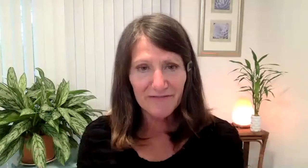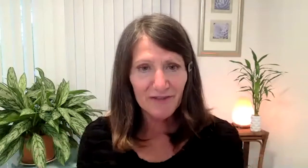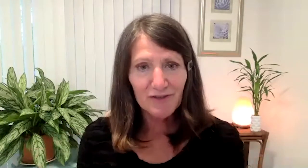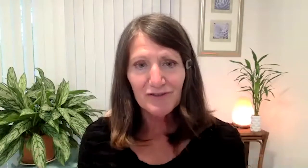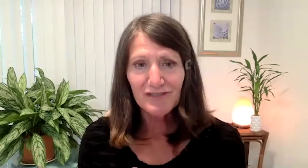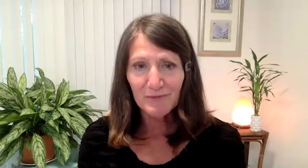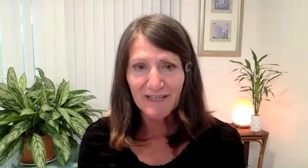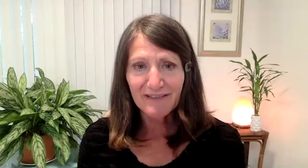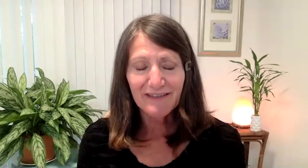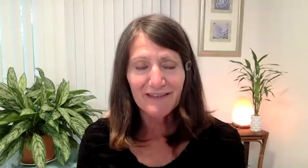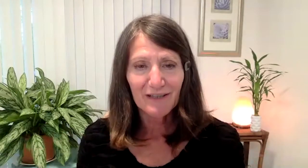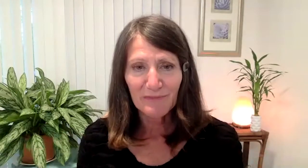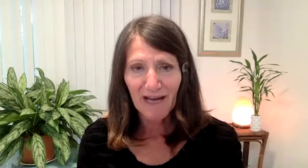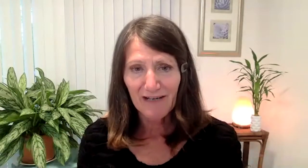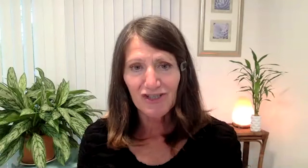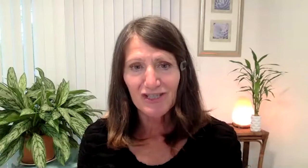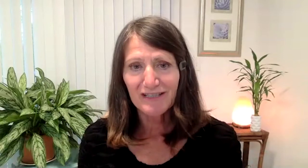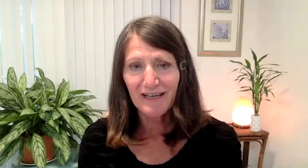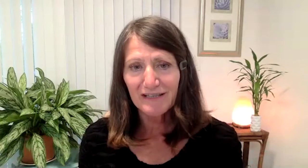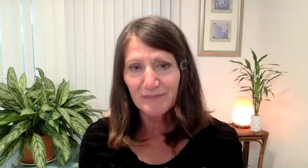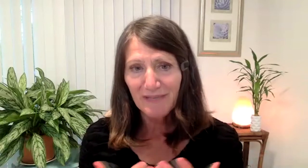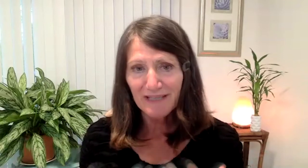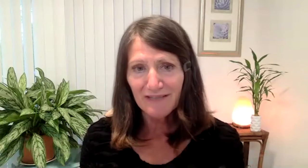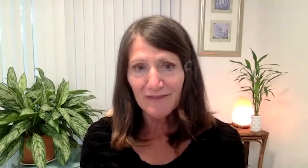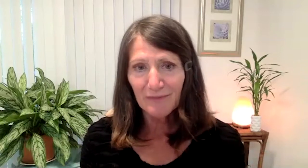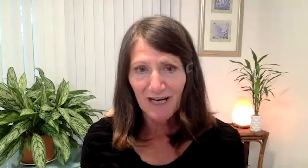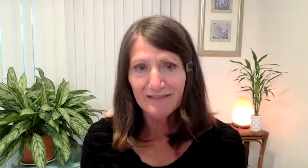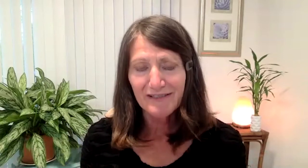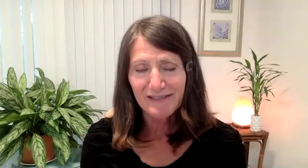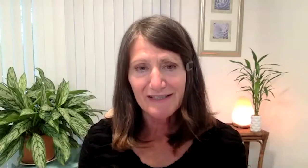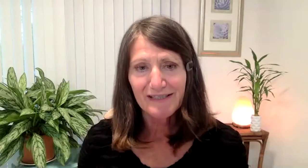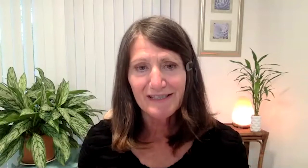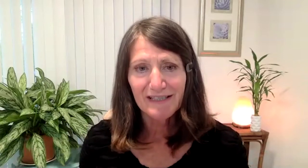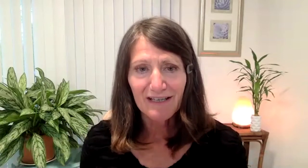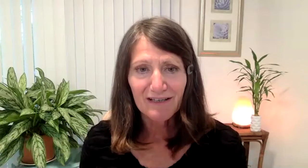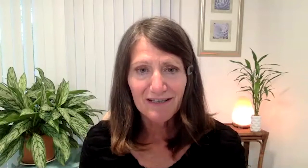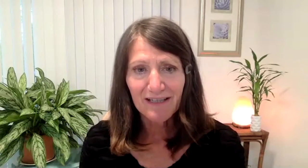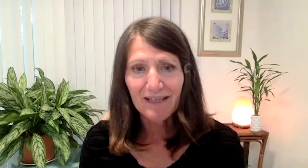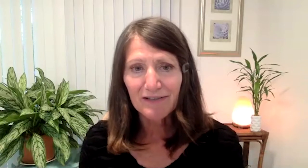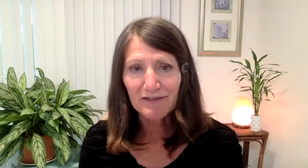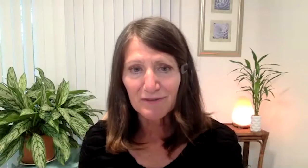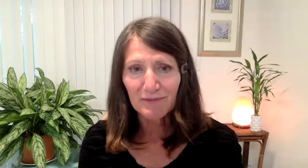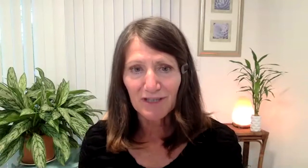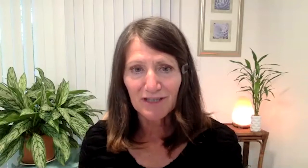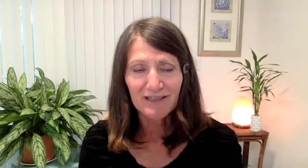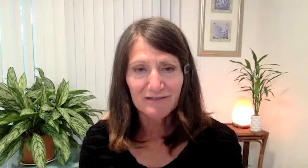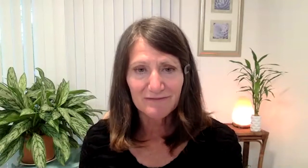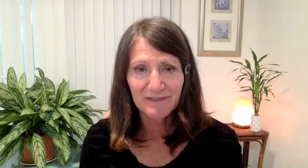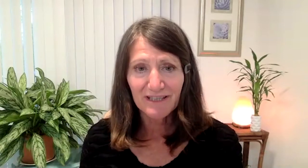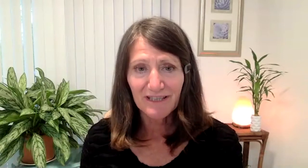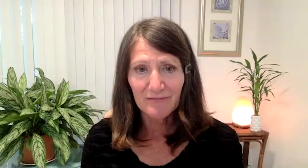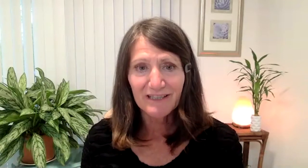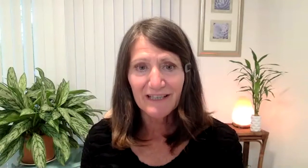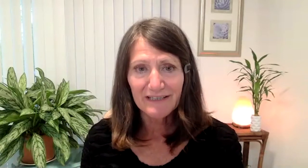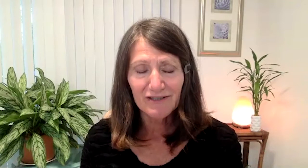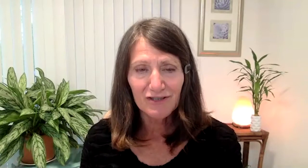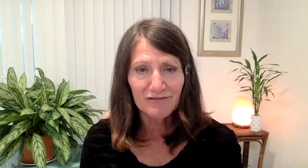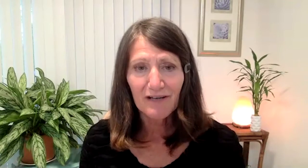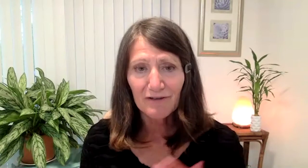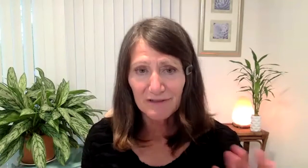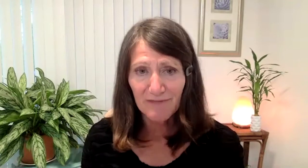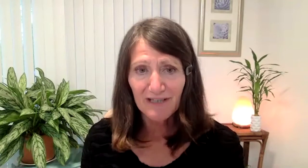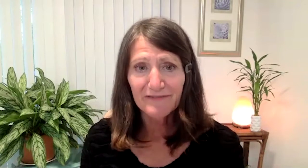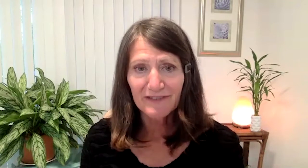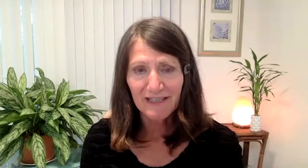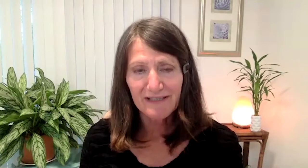Just infused with compassion, and many of the practices in your book really are related to